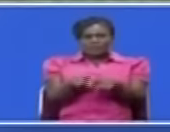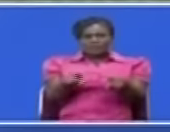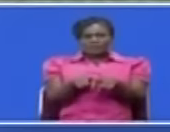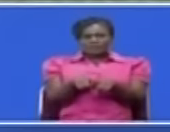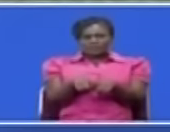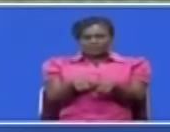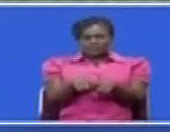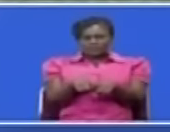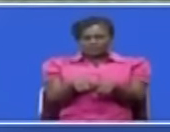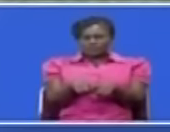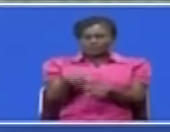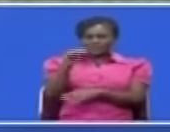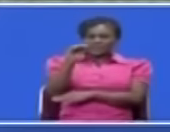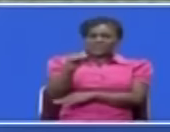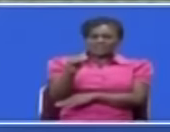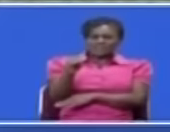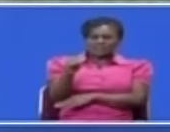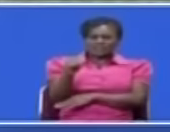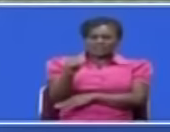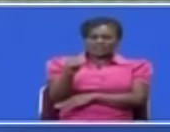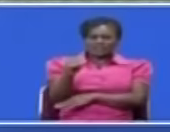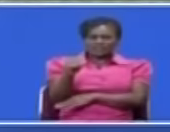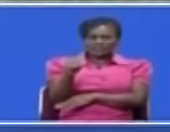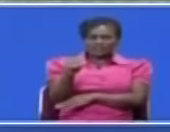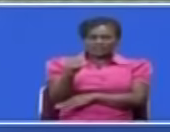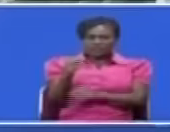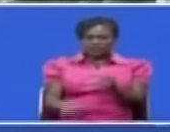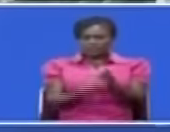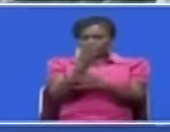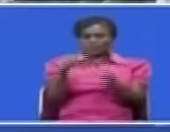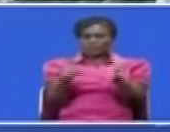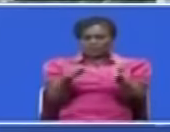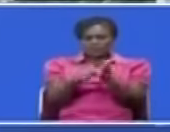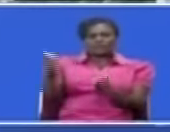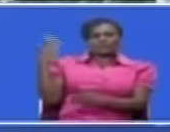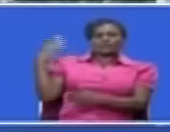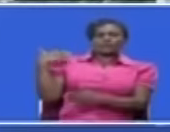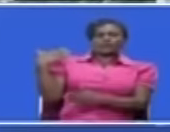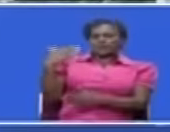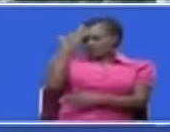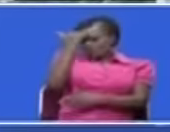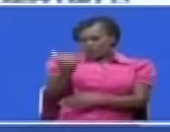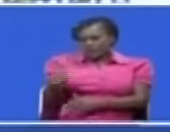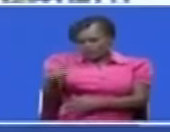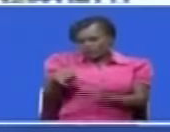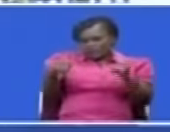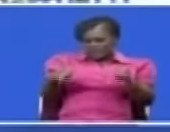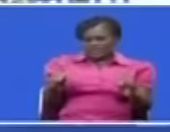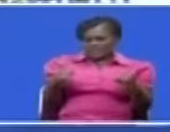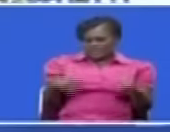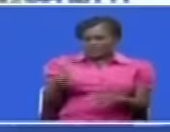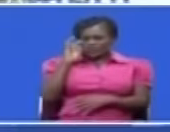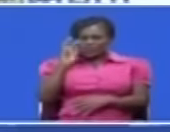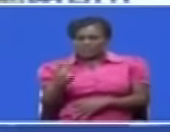and it's an issue to us because we really need to, it has caused problem before, so that's why we try to build that kind